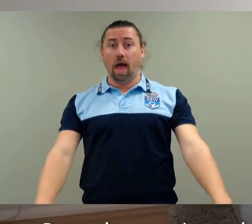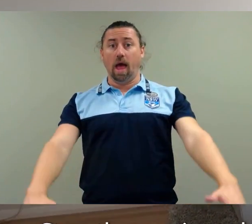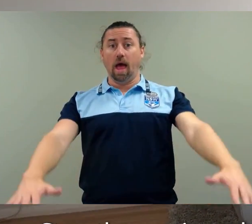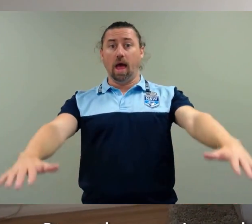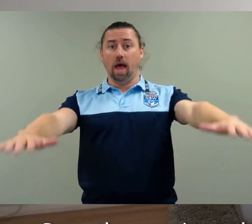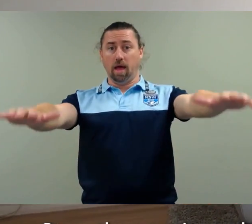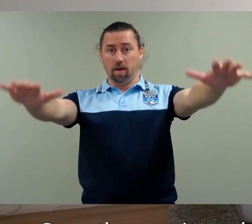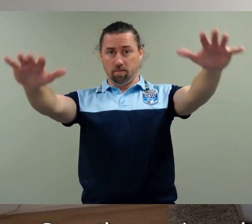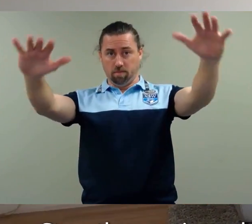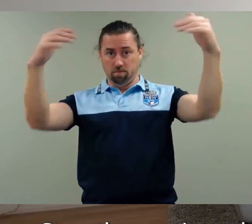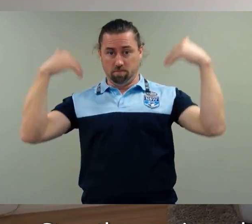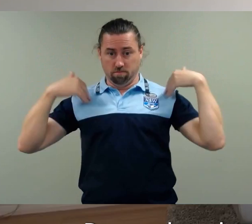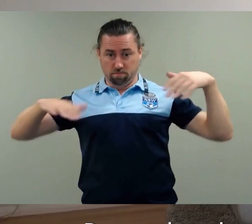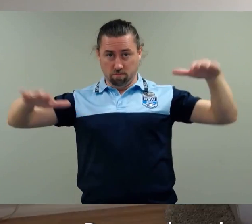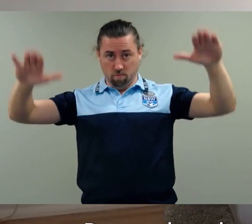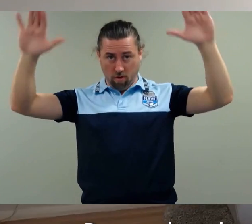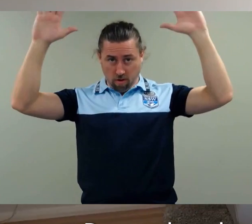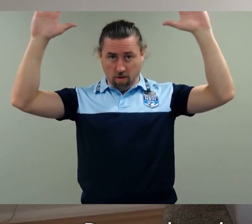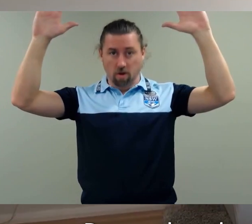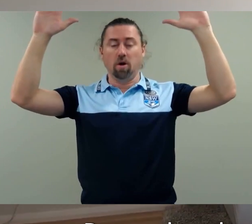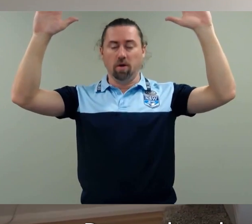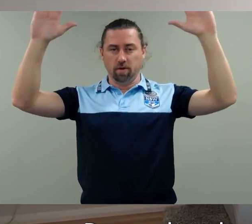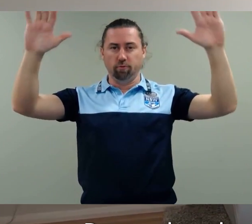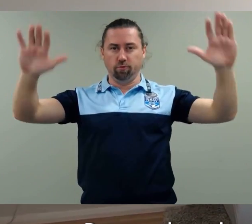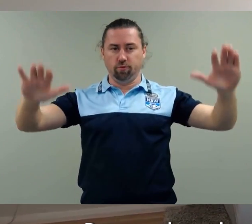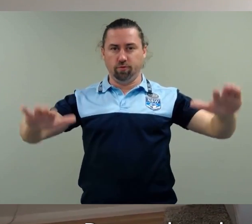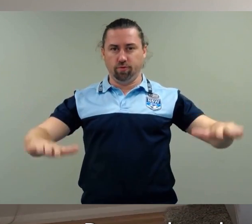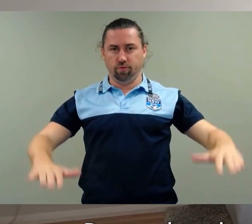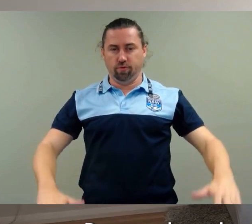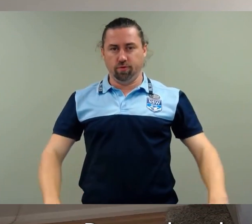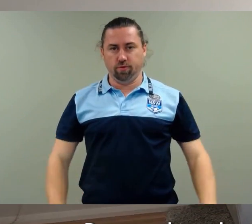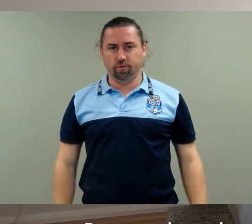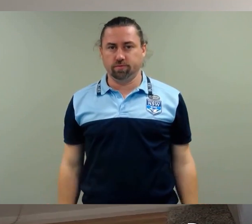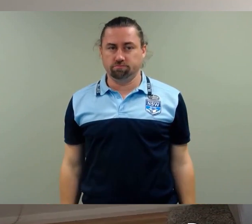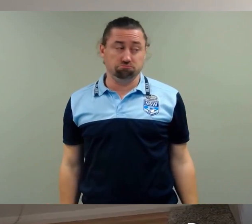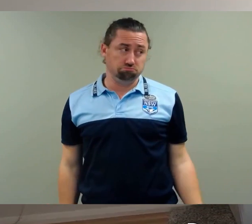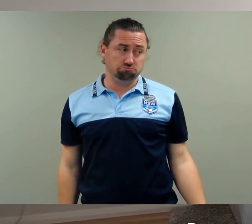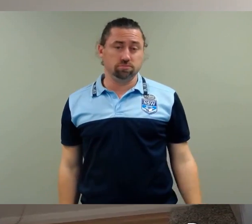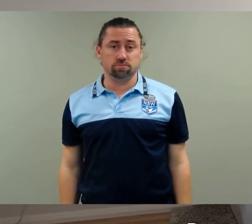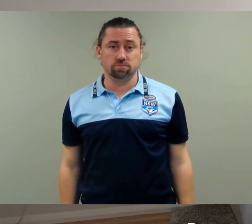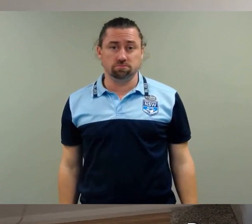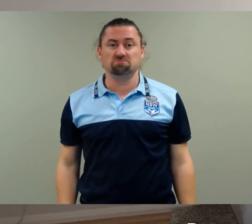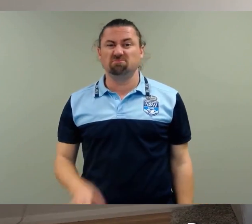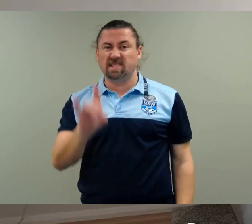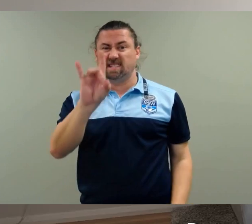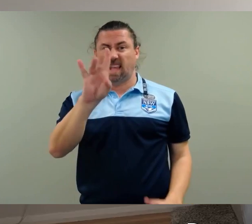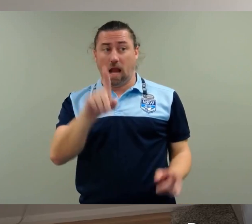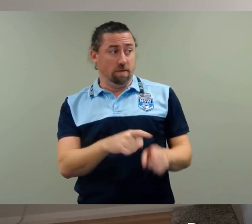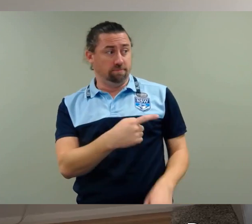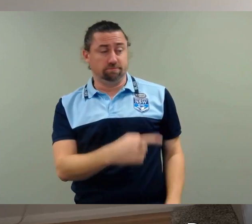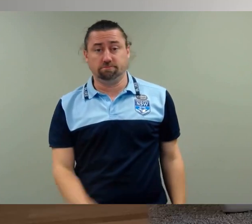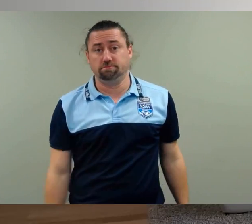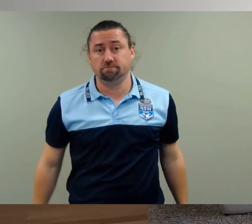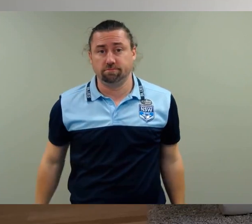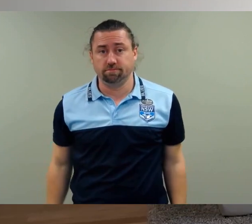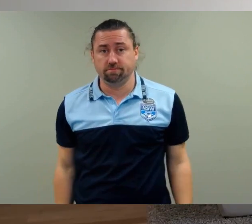when your arms are at shoulder height. Proceed to slowly return to the starting position. Repeat for a total of 10